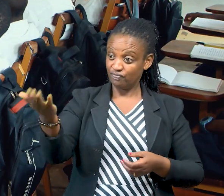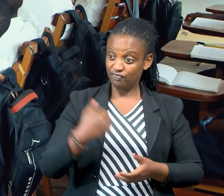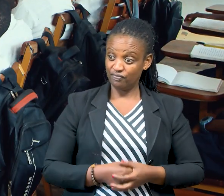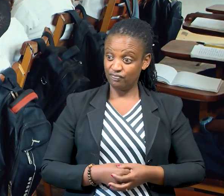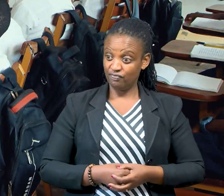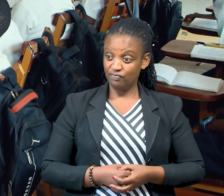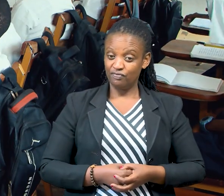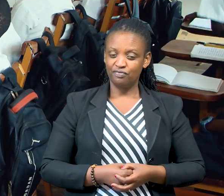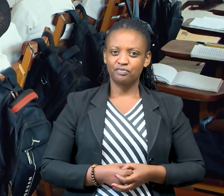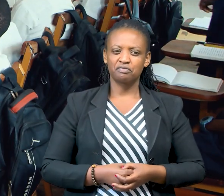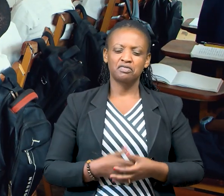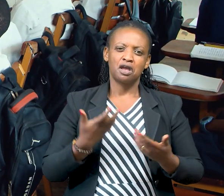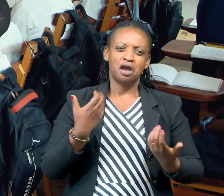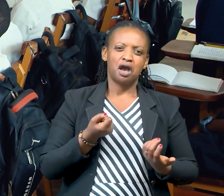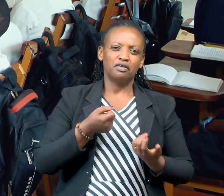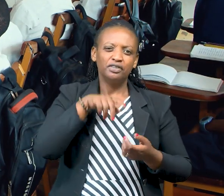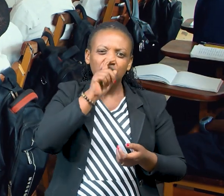please.